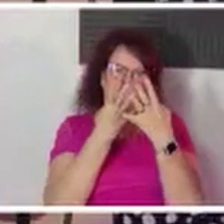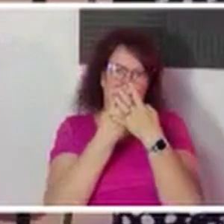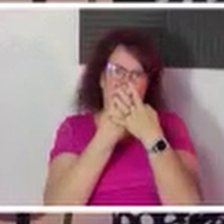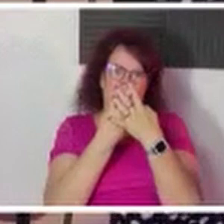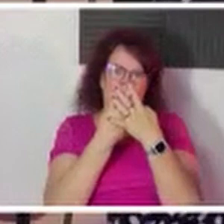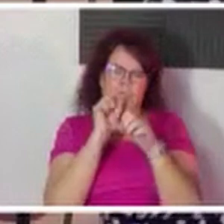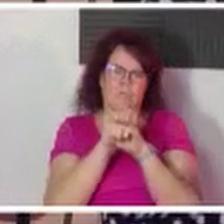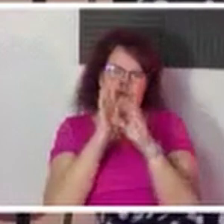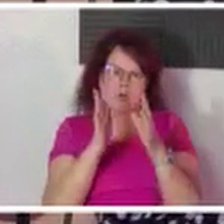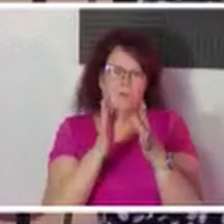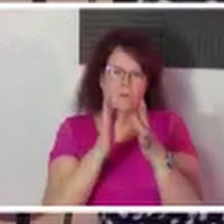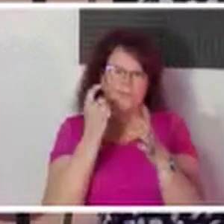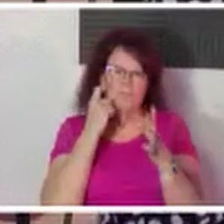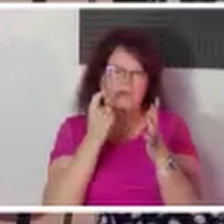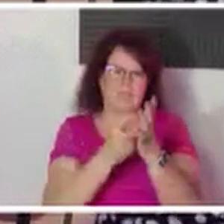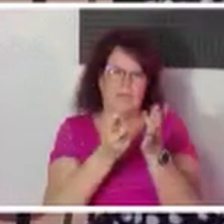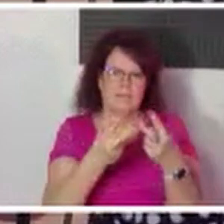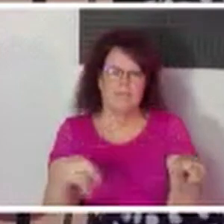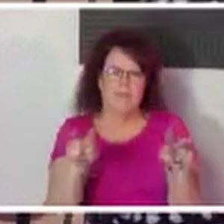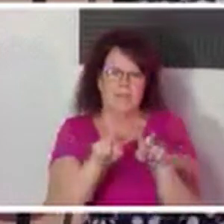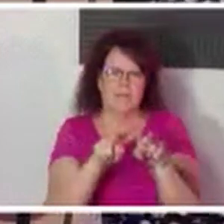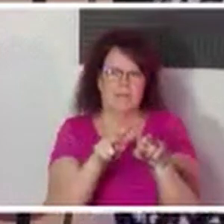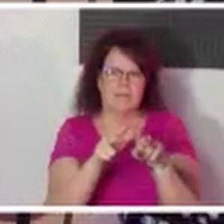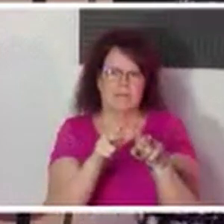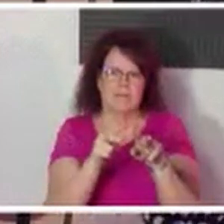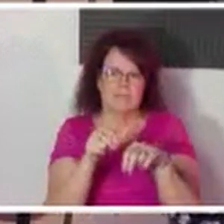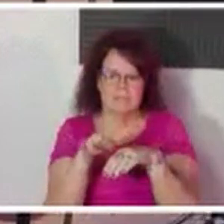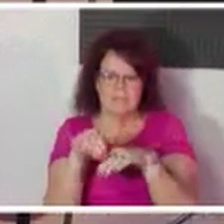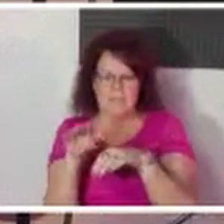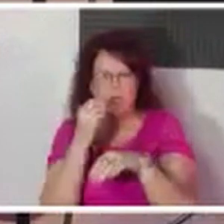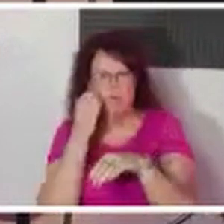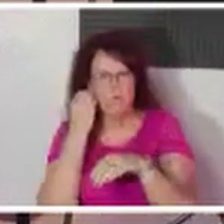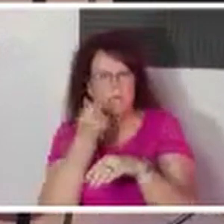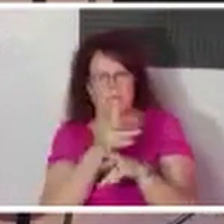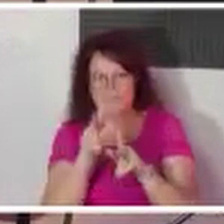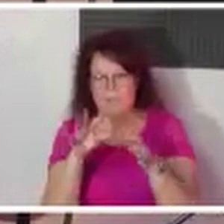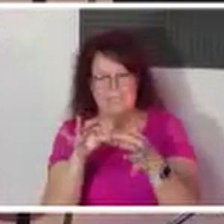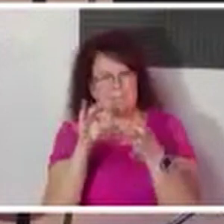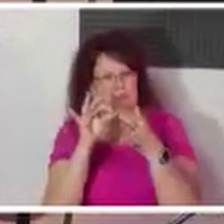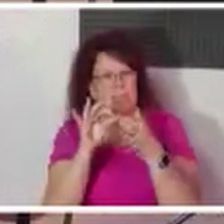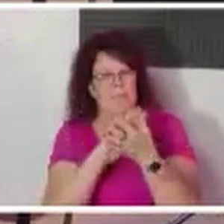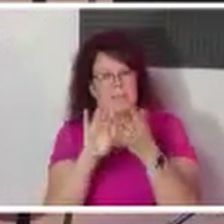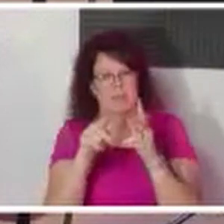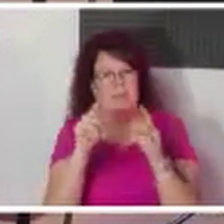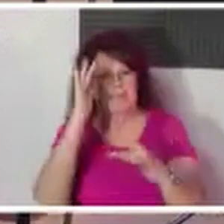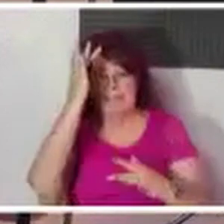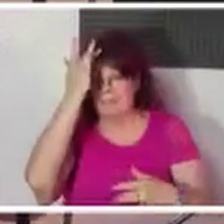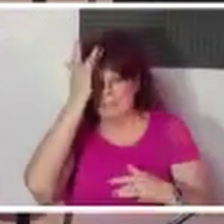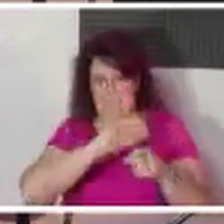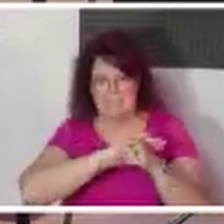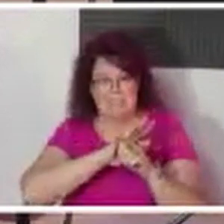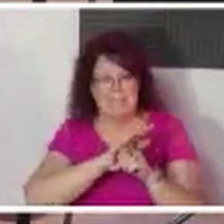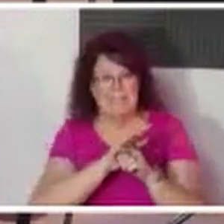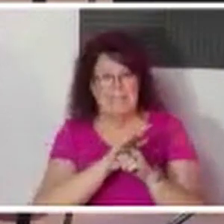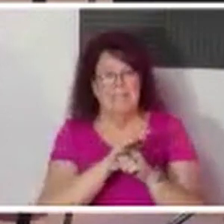the value in depopulating overcrowded jails, because they recognize that, especially given a pandemic, that posed a massive threat